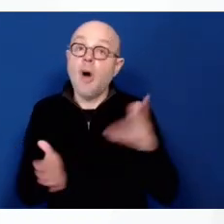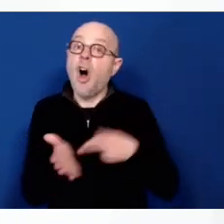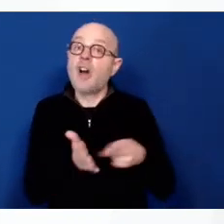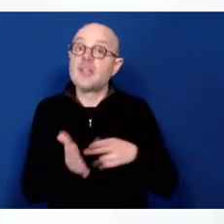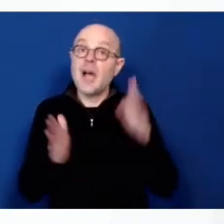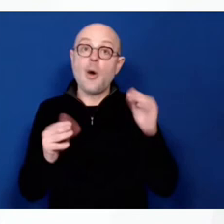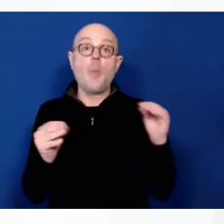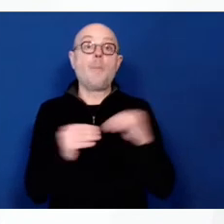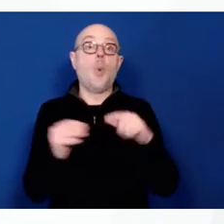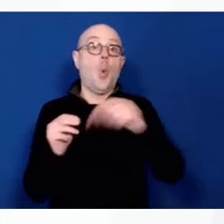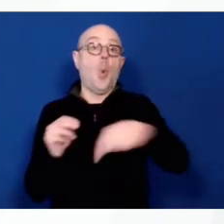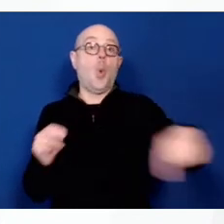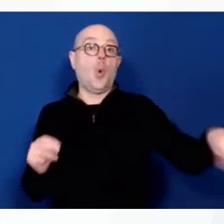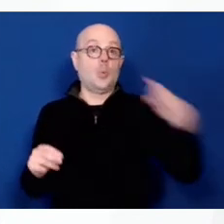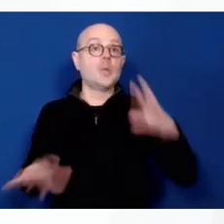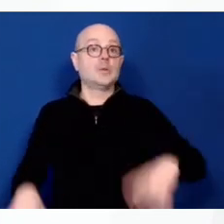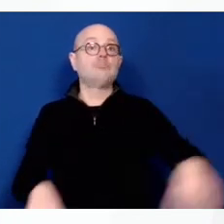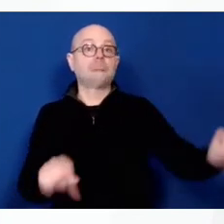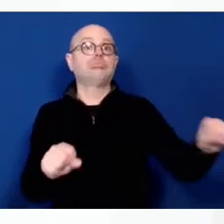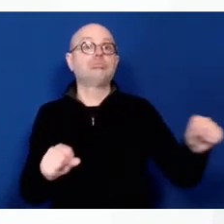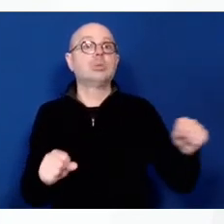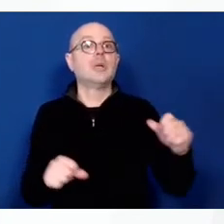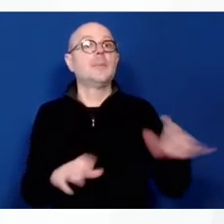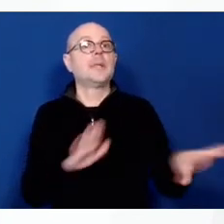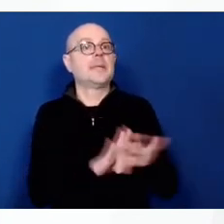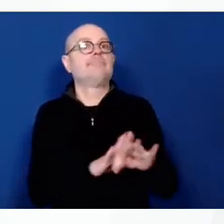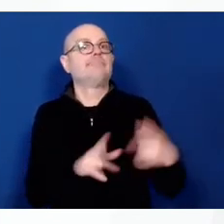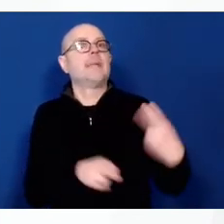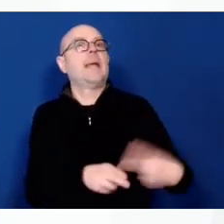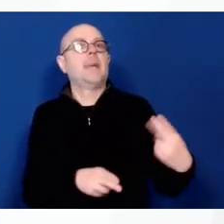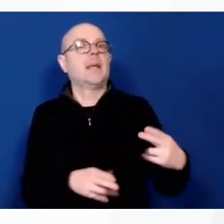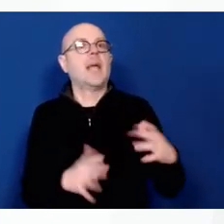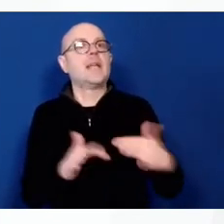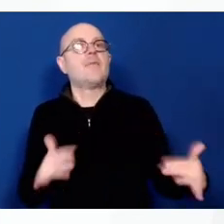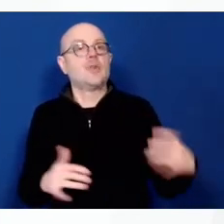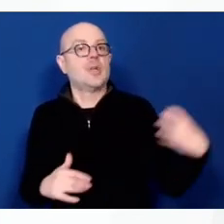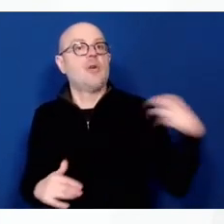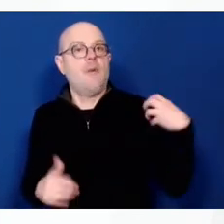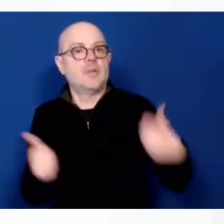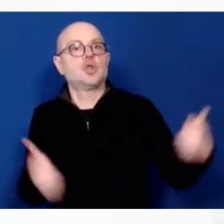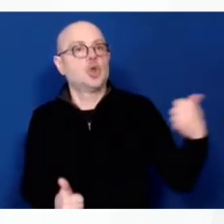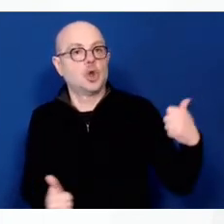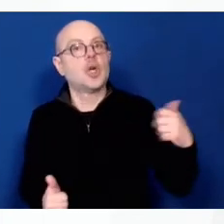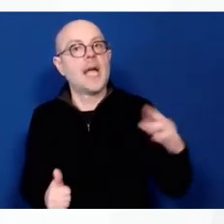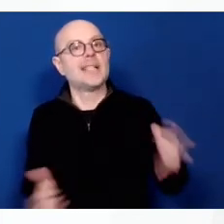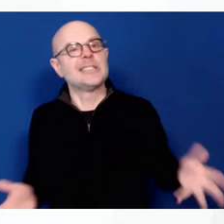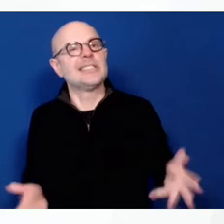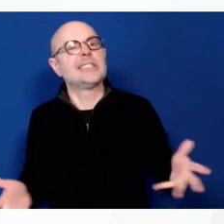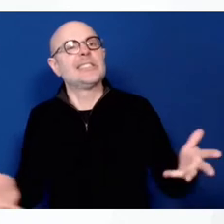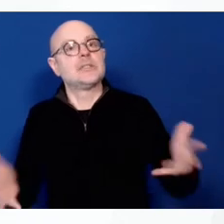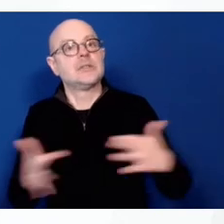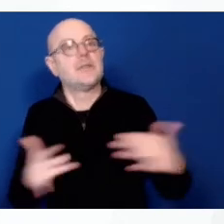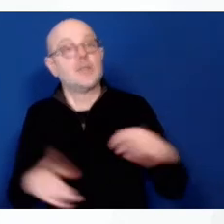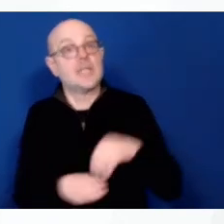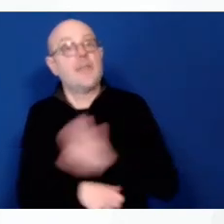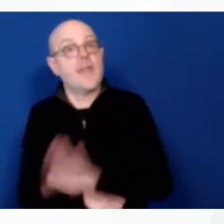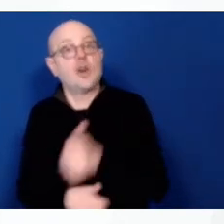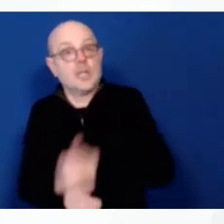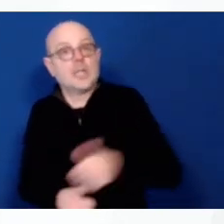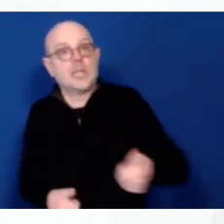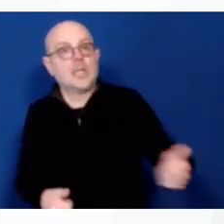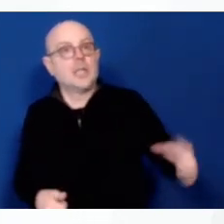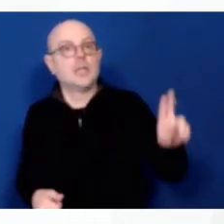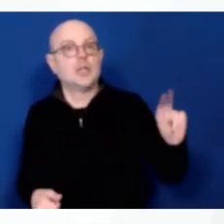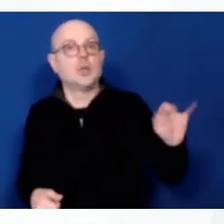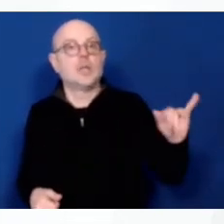up having chief diversity officers and beef up their capacity in their own units. And along with that, we want to make sure that they